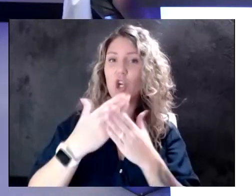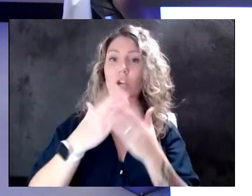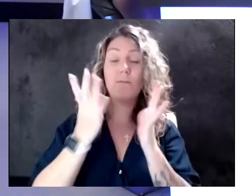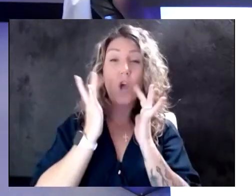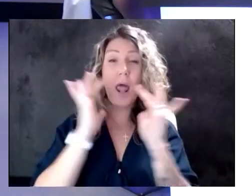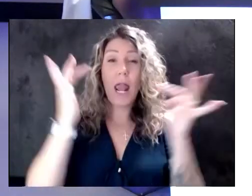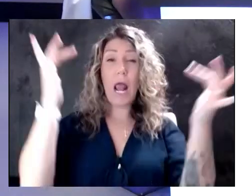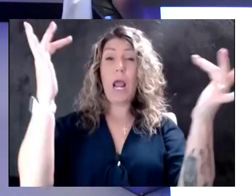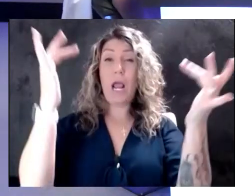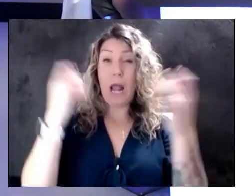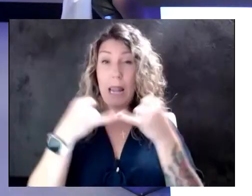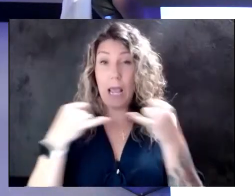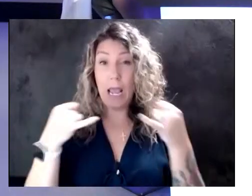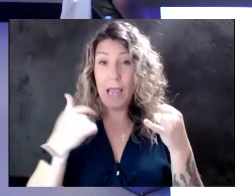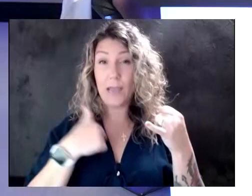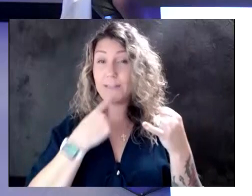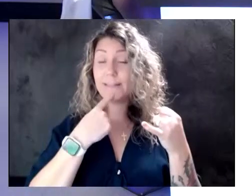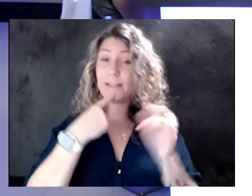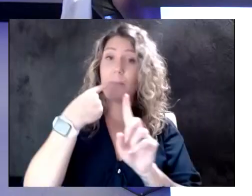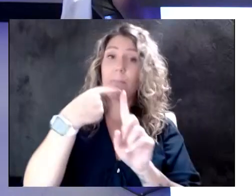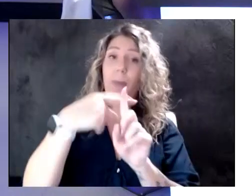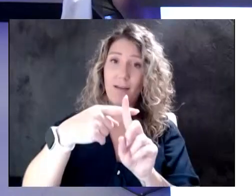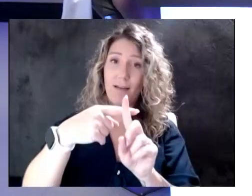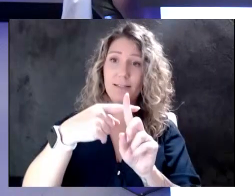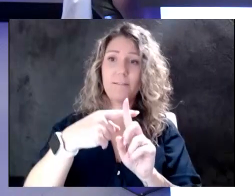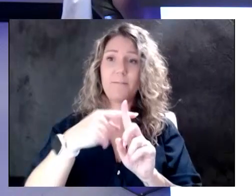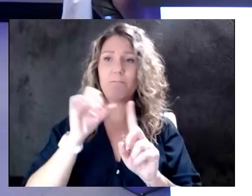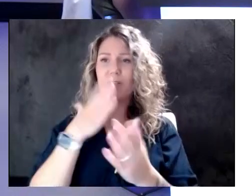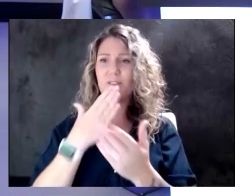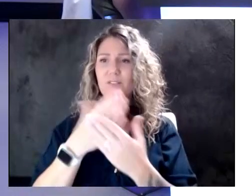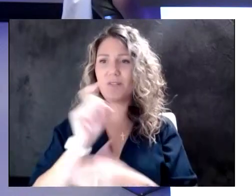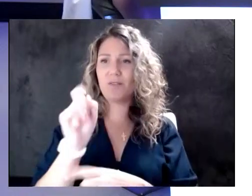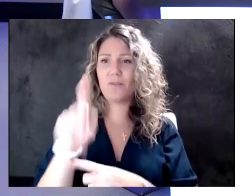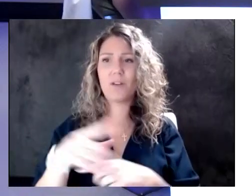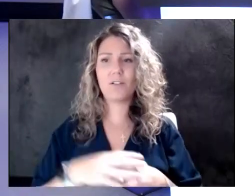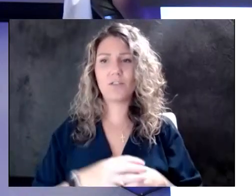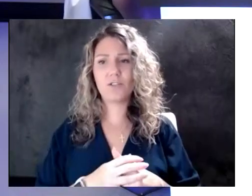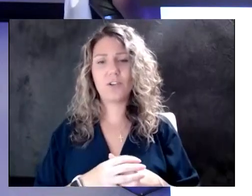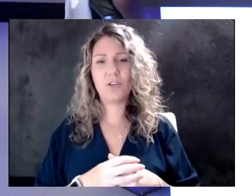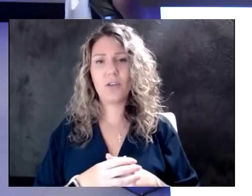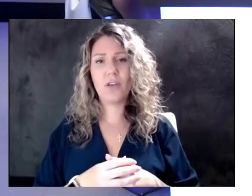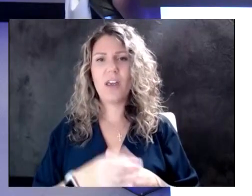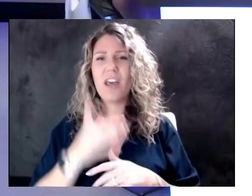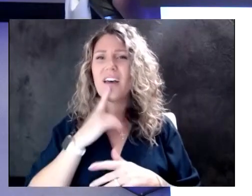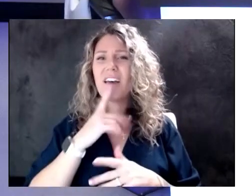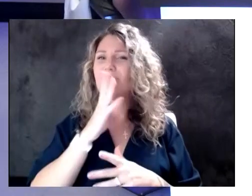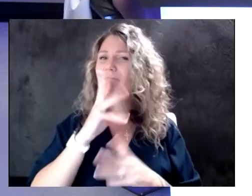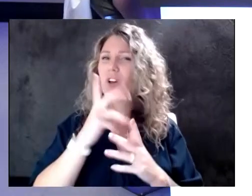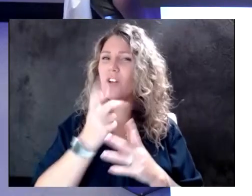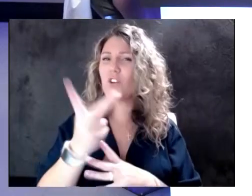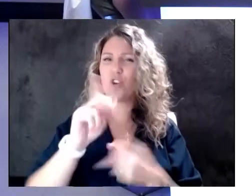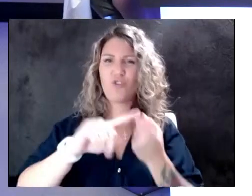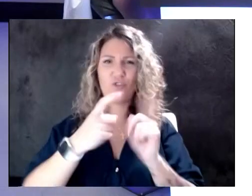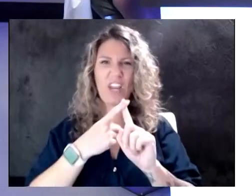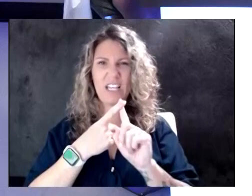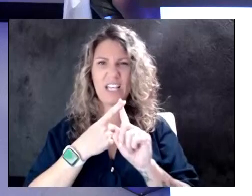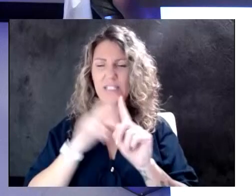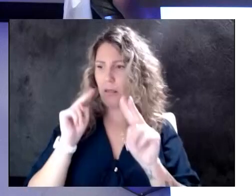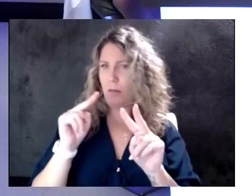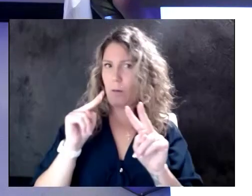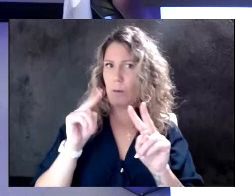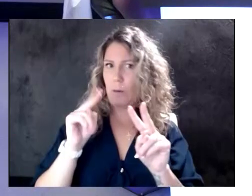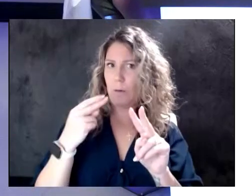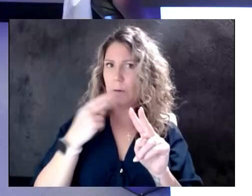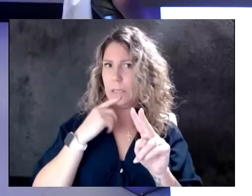would consider that positive. So Okay, that's a good question. I've talked to a couple friends who have read this, and then they kind of look at it and they think, "Oh, is it